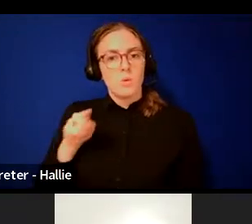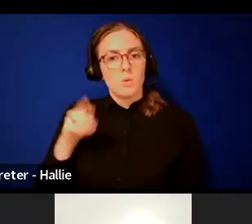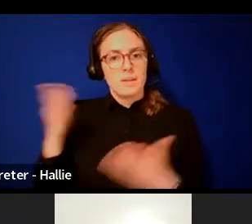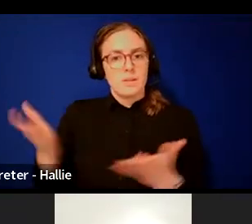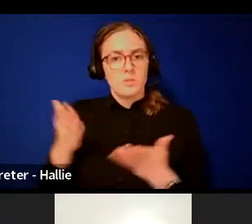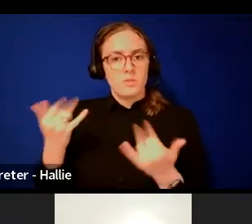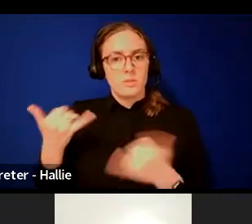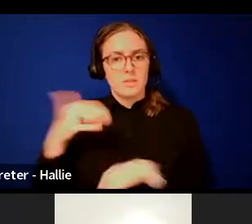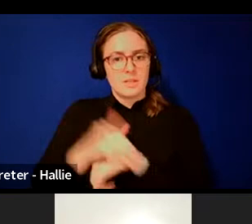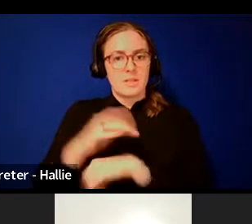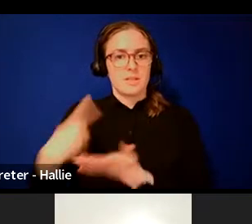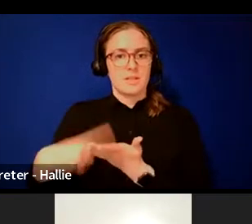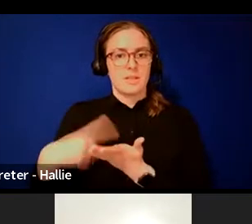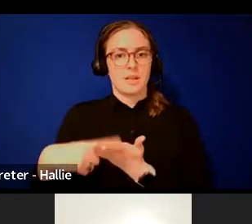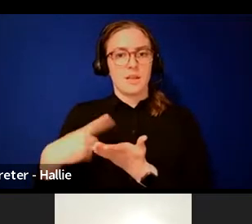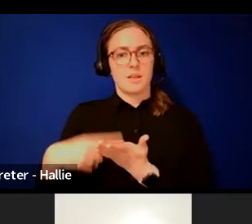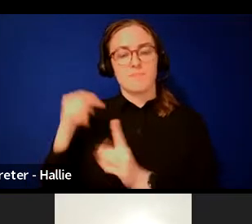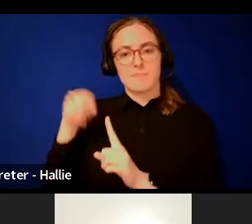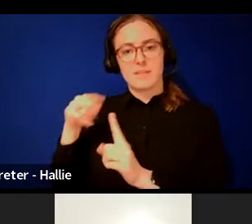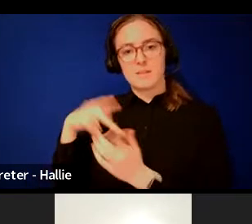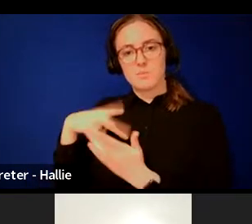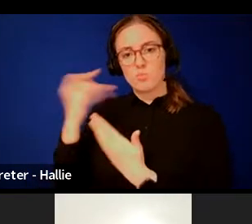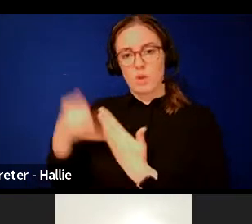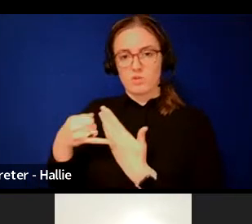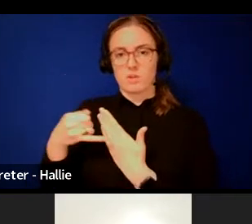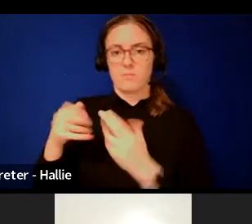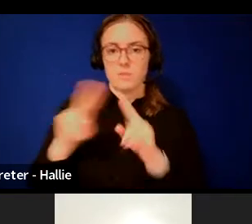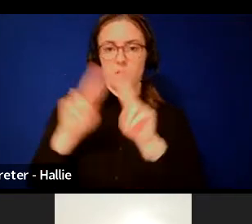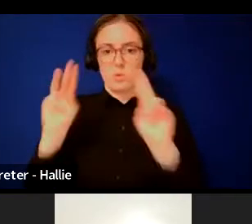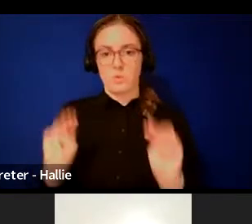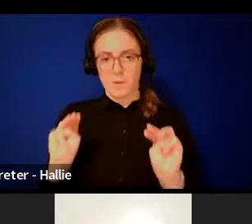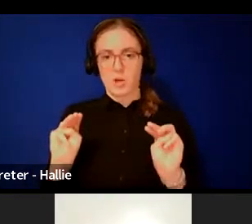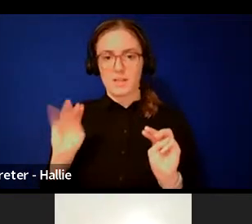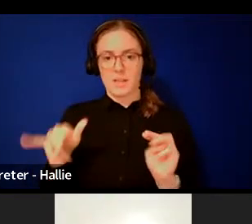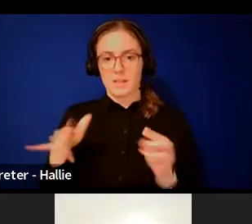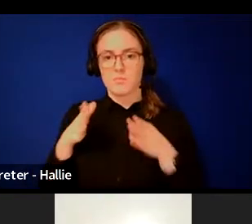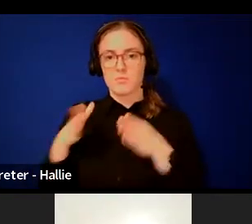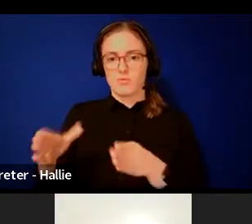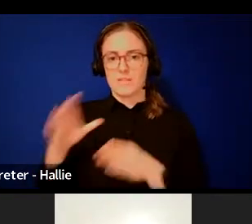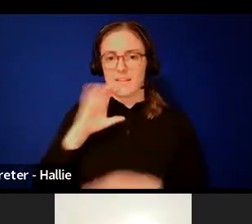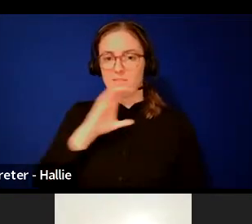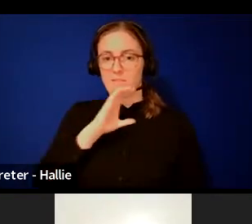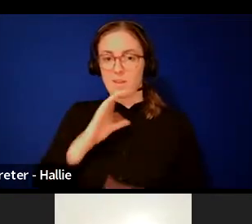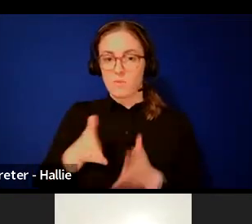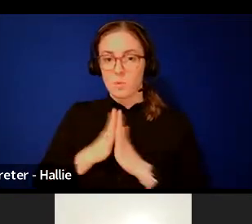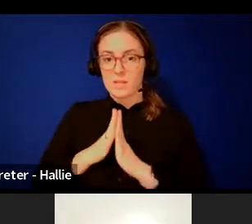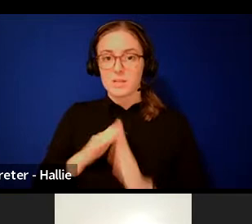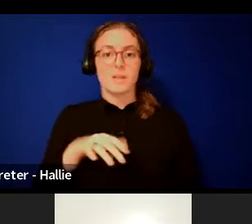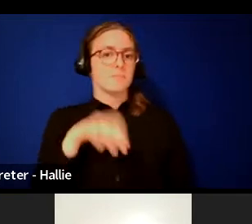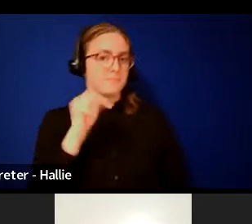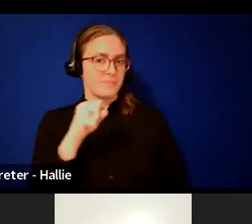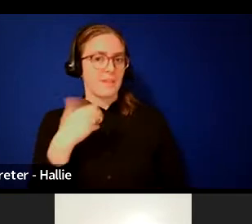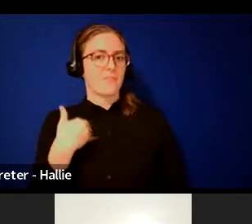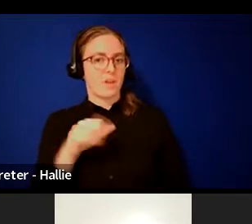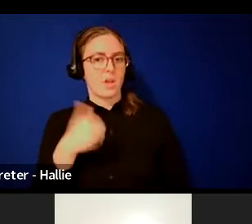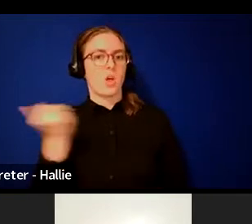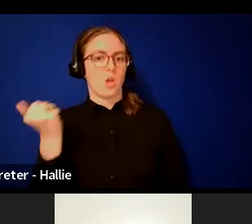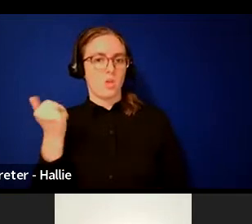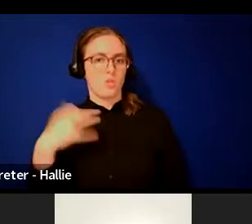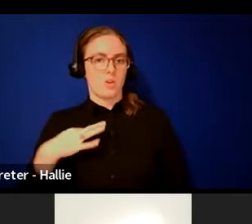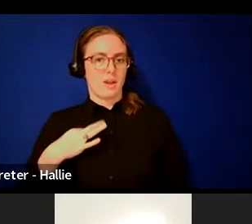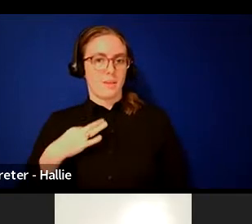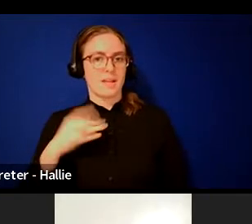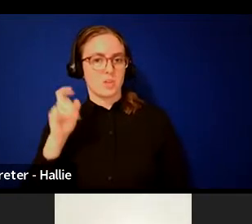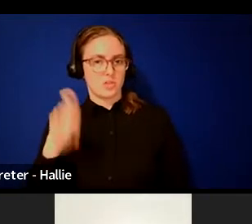to discuss this project in Union Market, the street cafe request. Correct. I also had another application that I was supposed to be